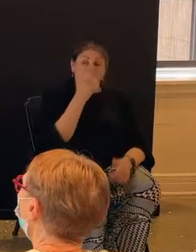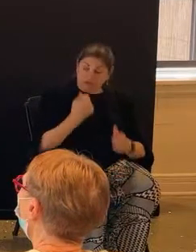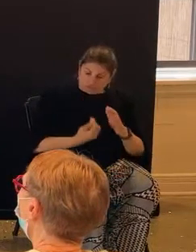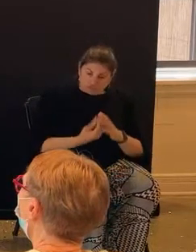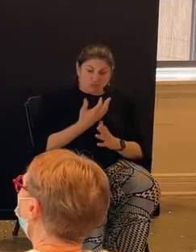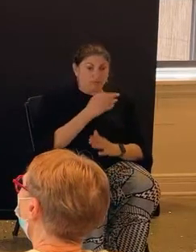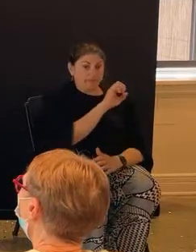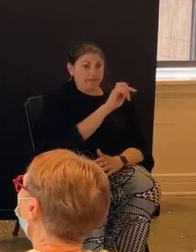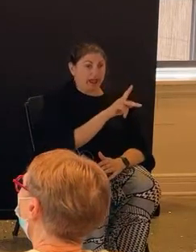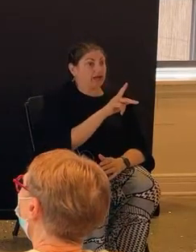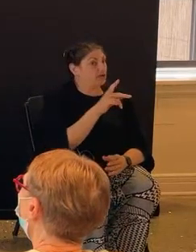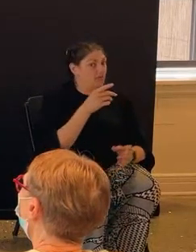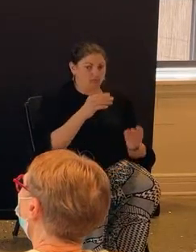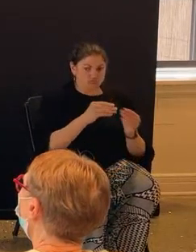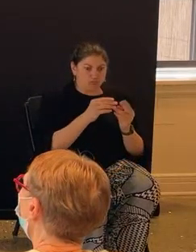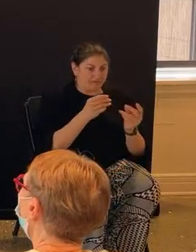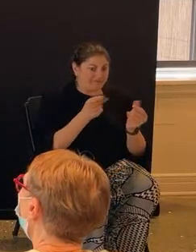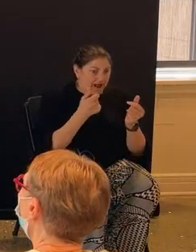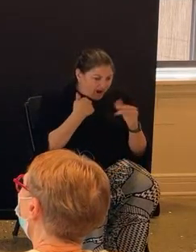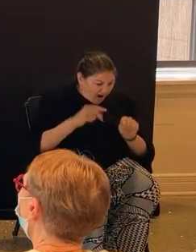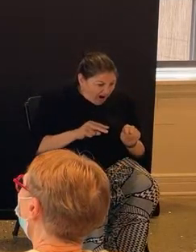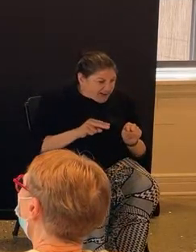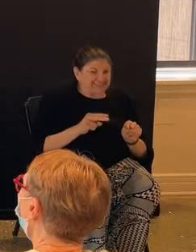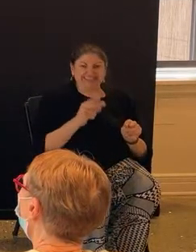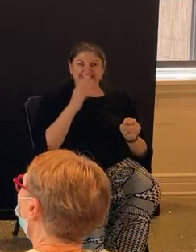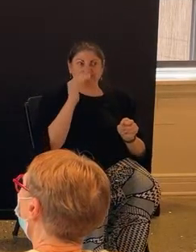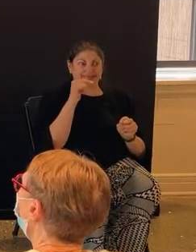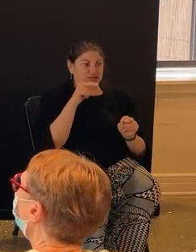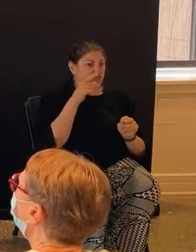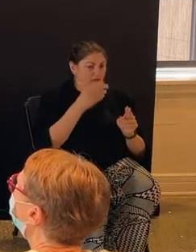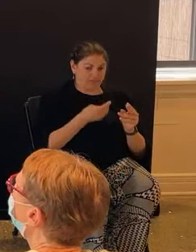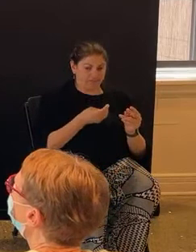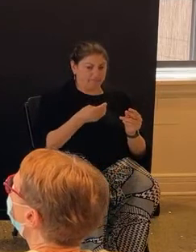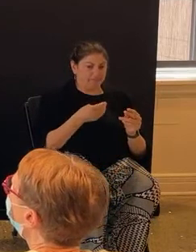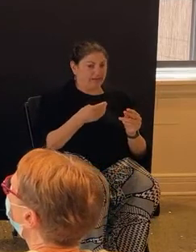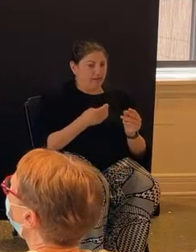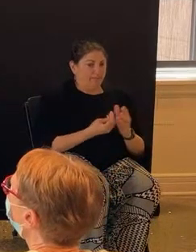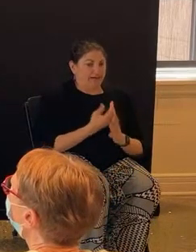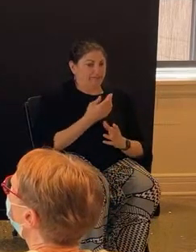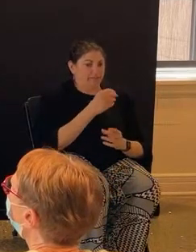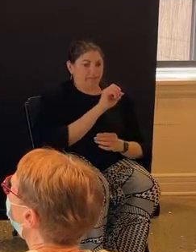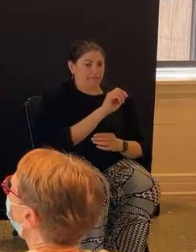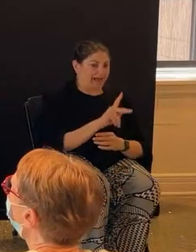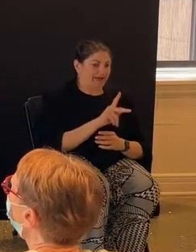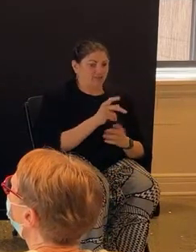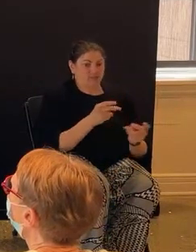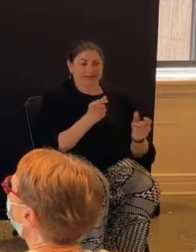and came back much more quickly than anybody expected. The prairie lupin as a species was